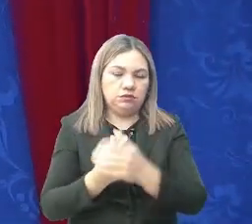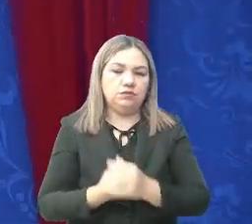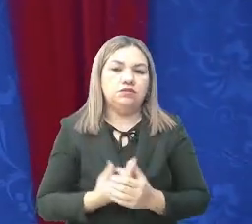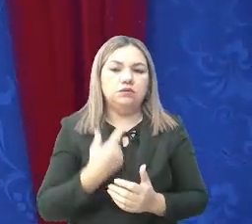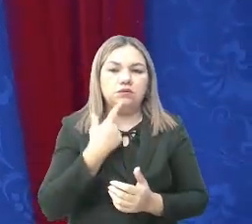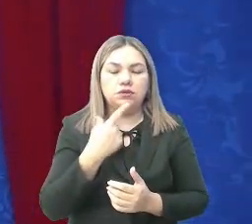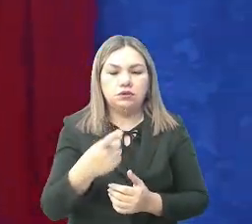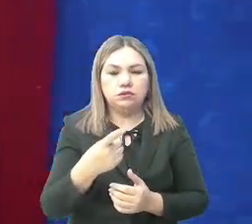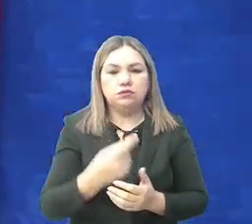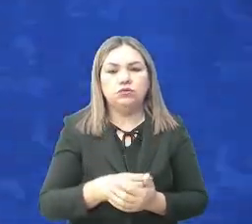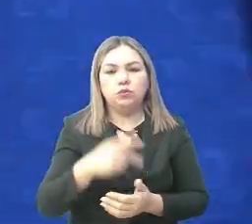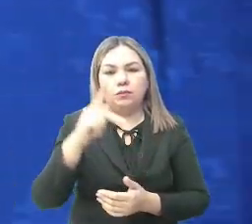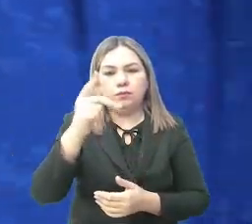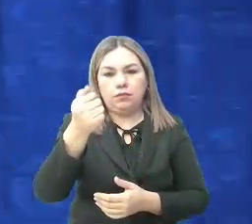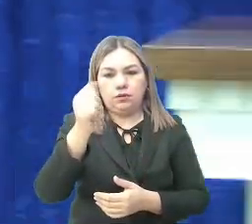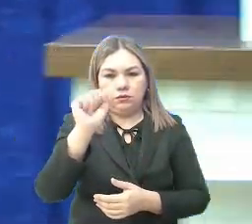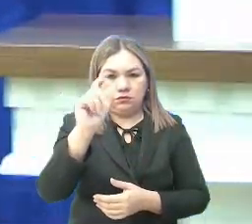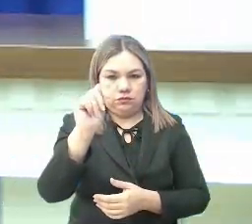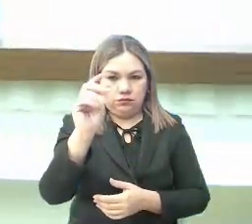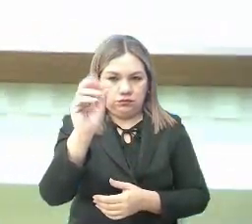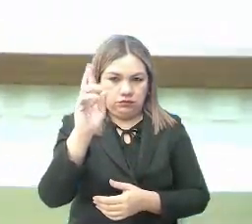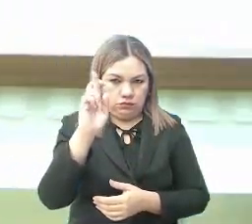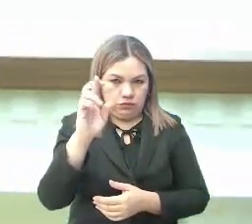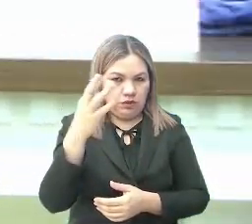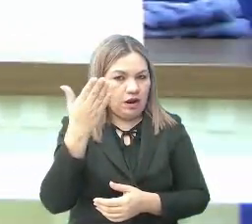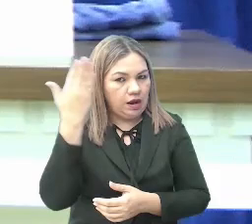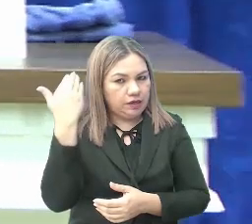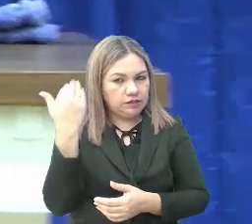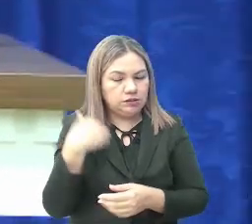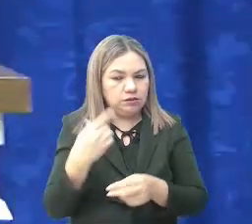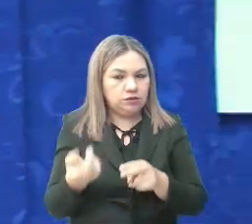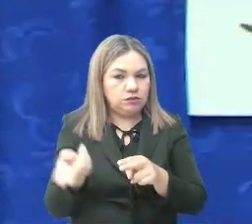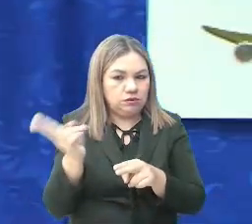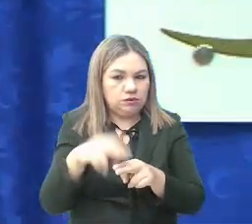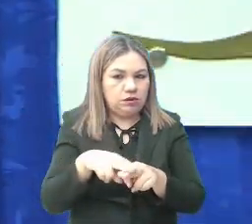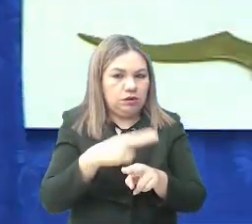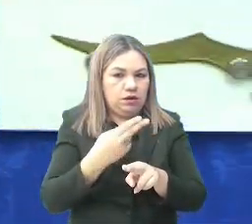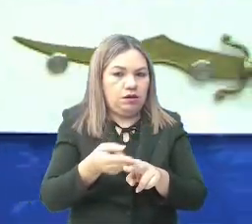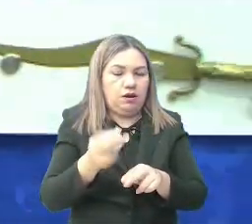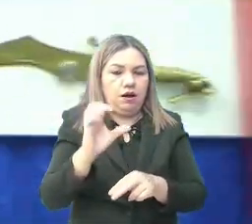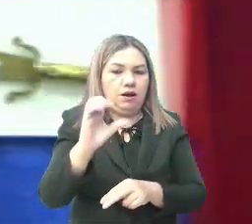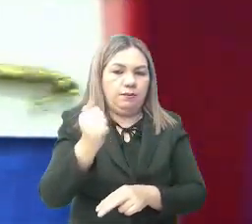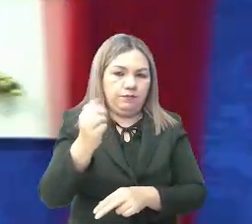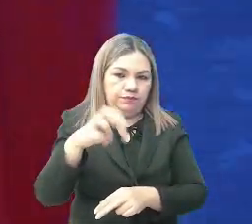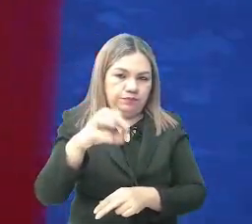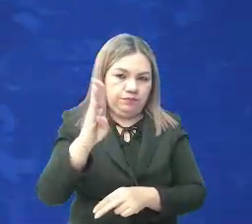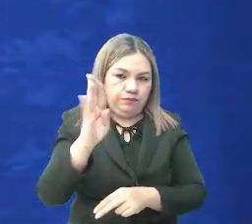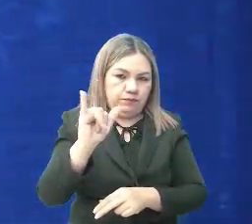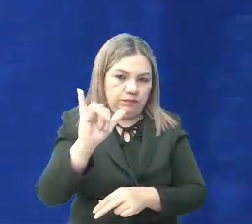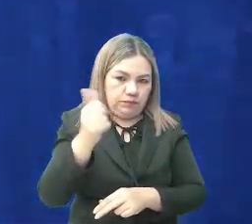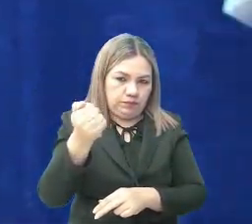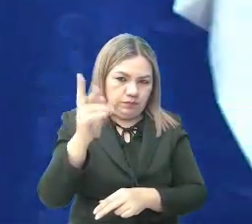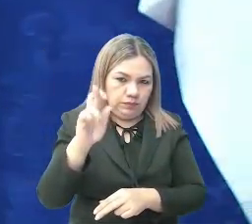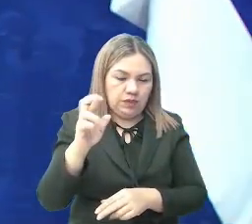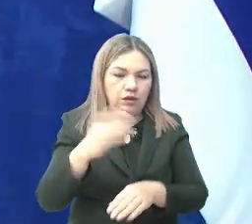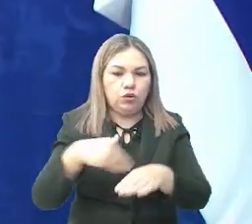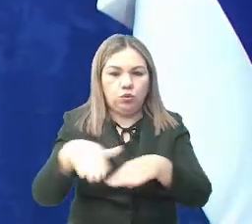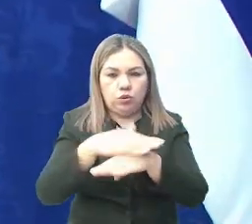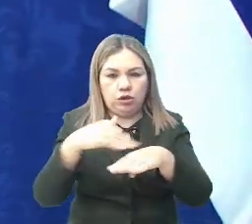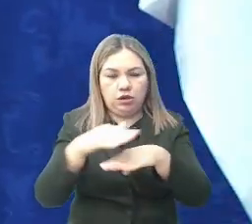how important is if you go out of the church, go and speak with the pastor? And